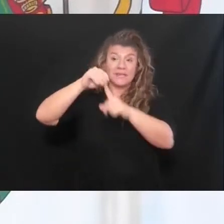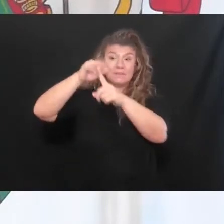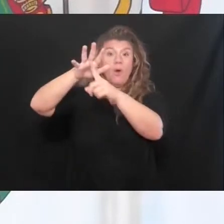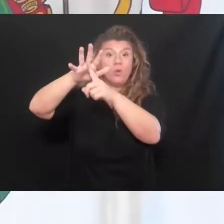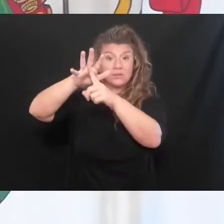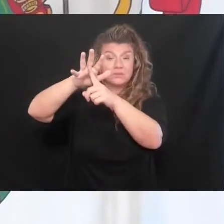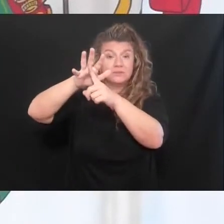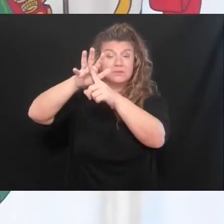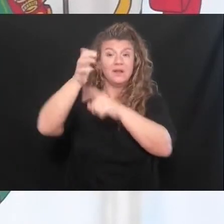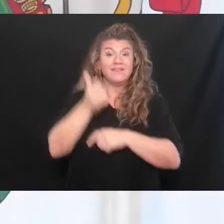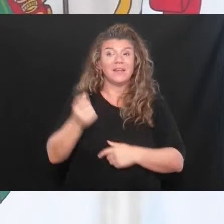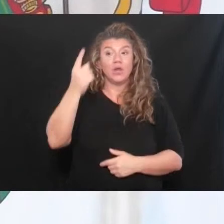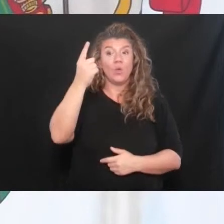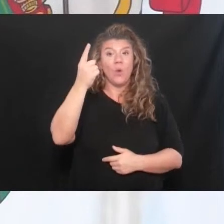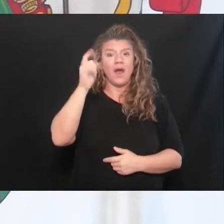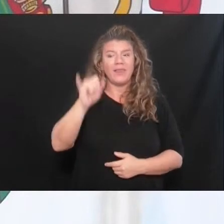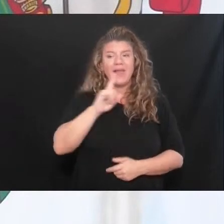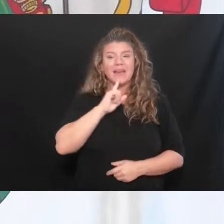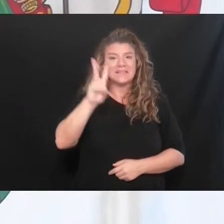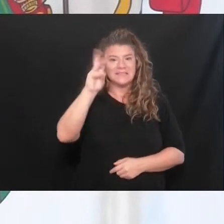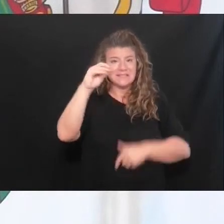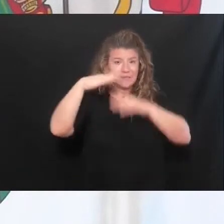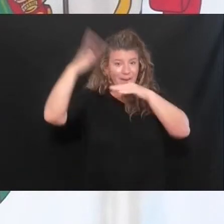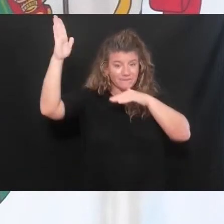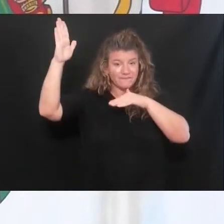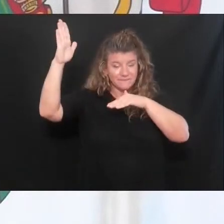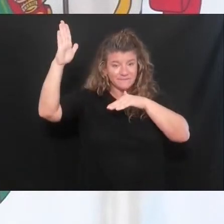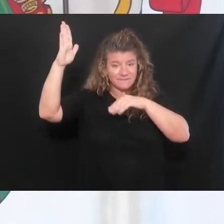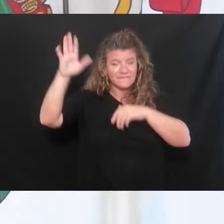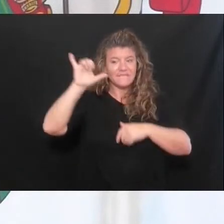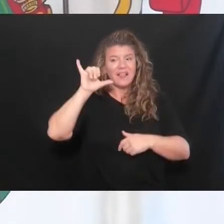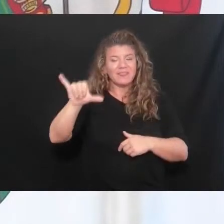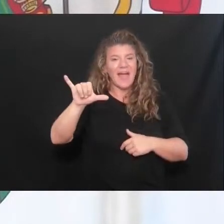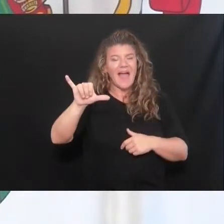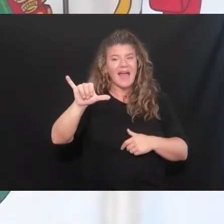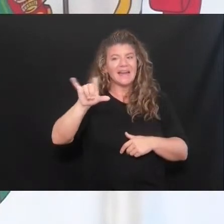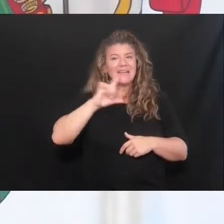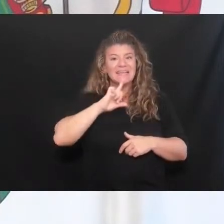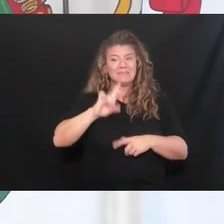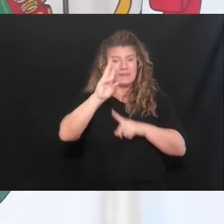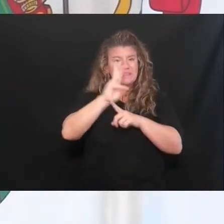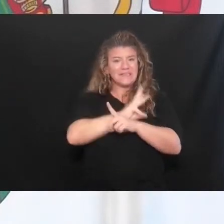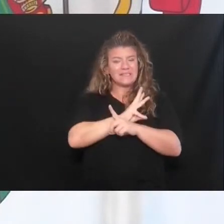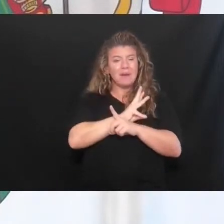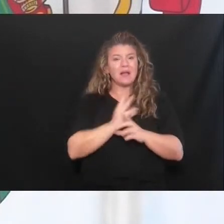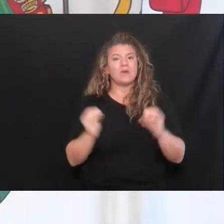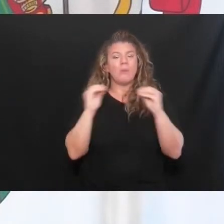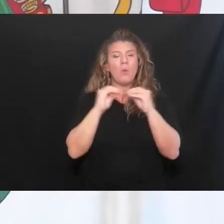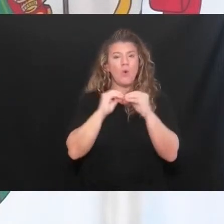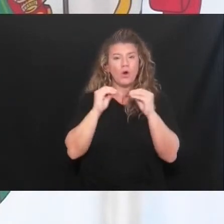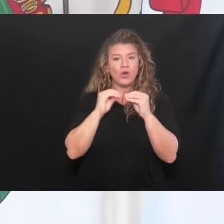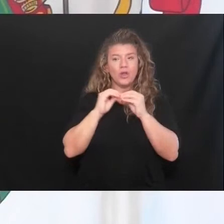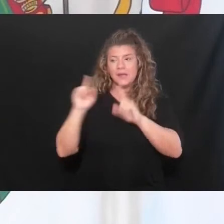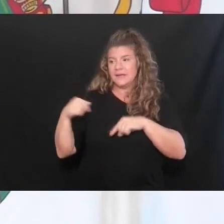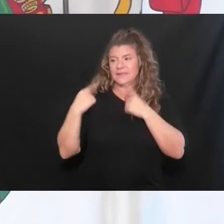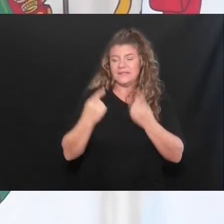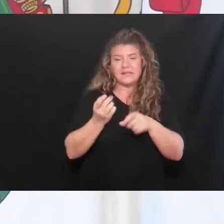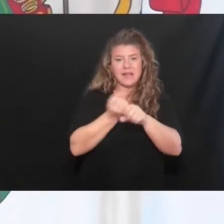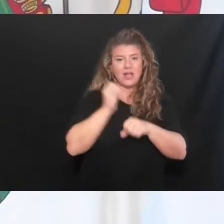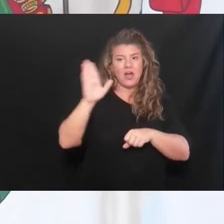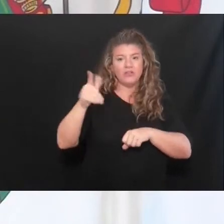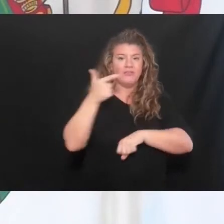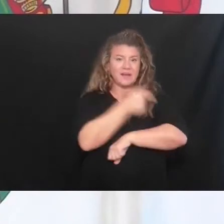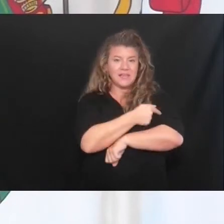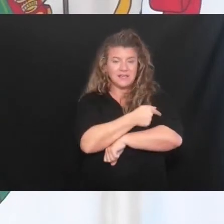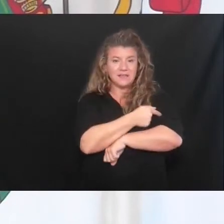but anybody that is 60 plus, that has been, 6 months or greater since they got the